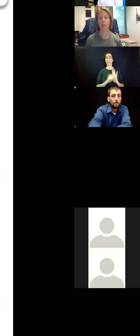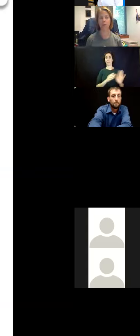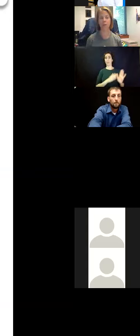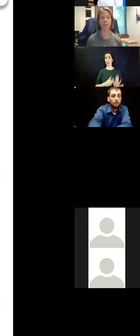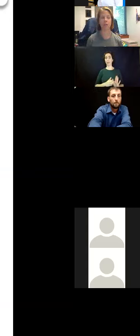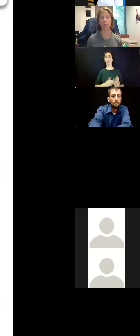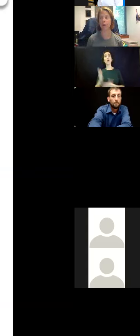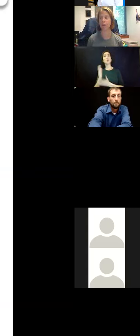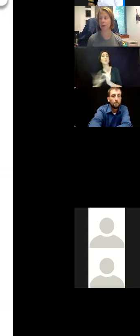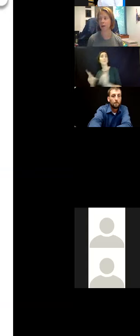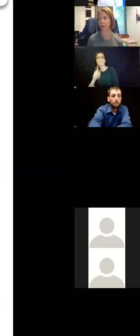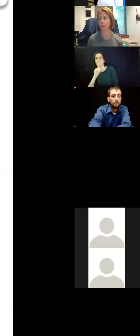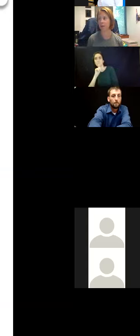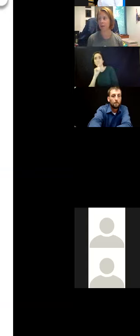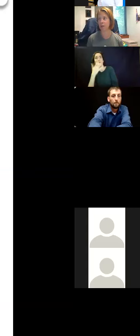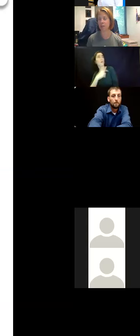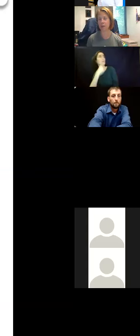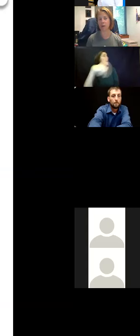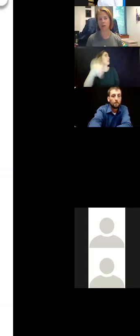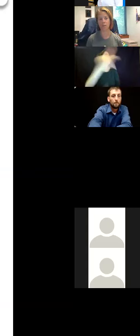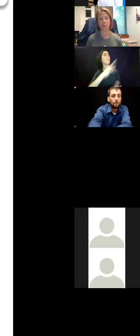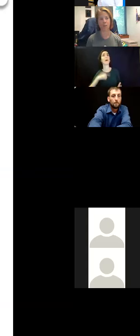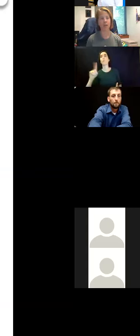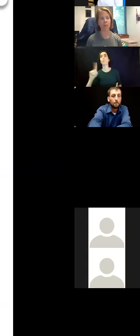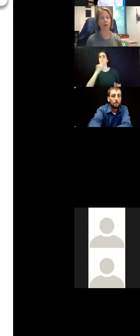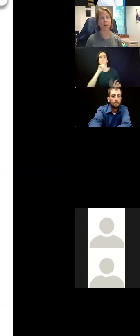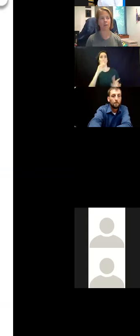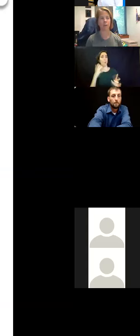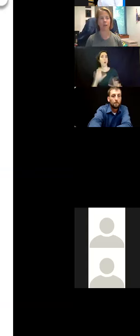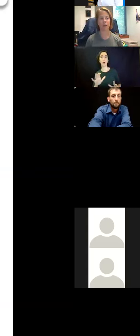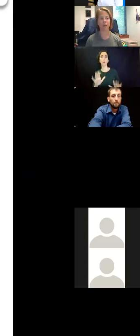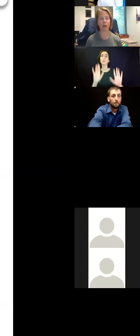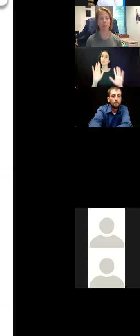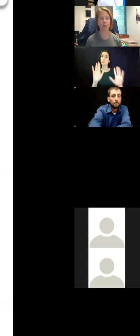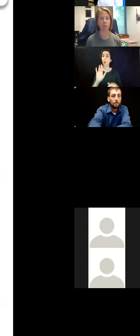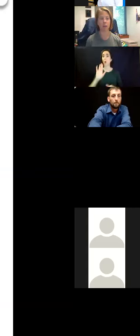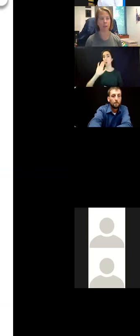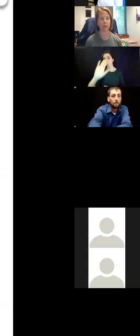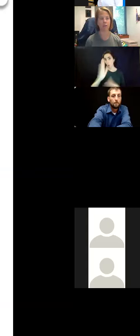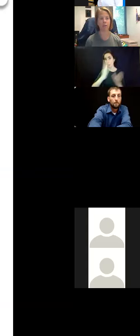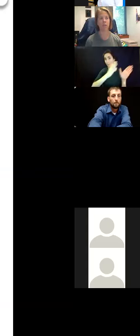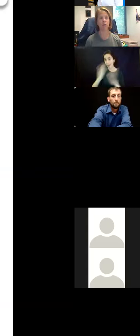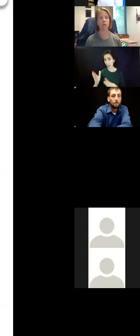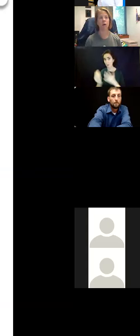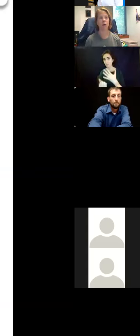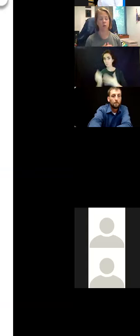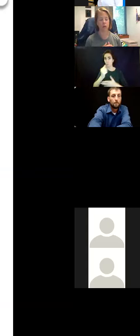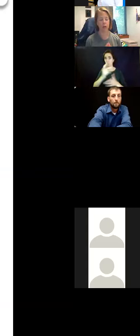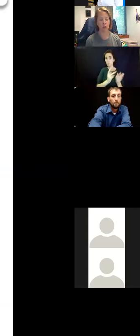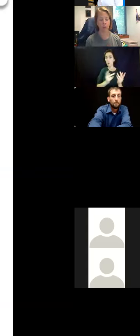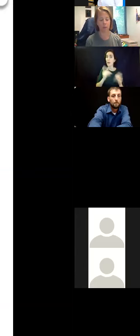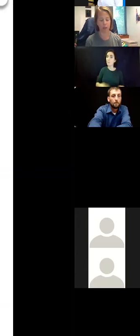other people to know where they are. So make that a part of your plan. Anybody who might be looking for you,